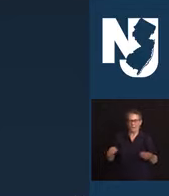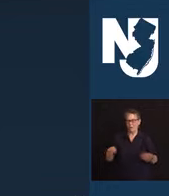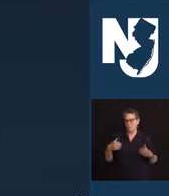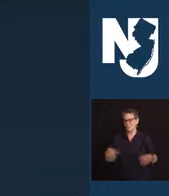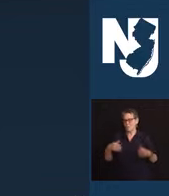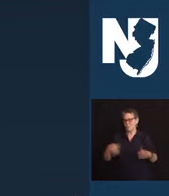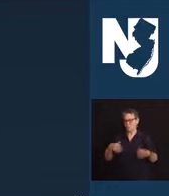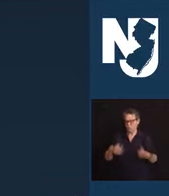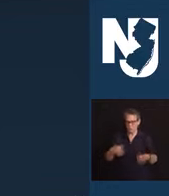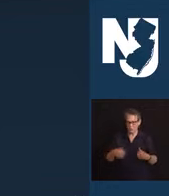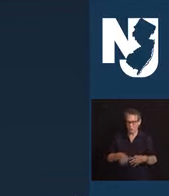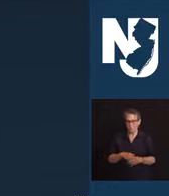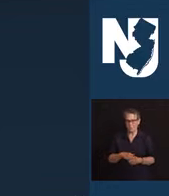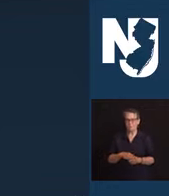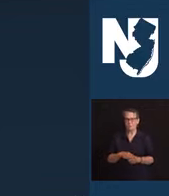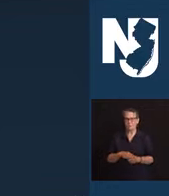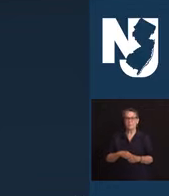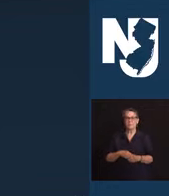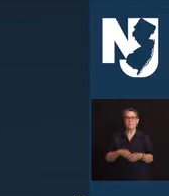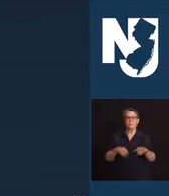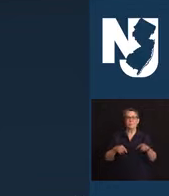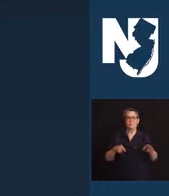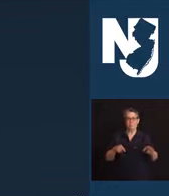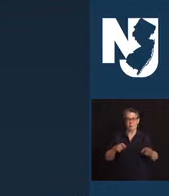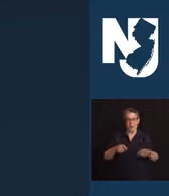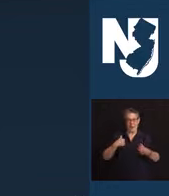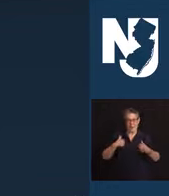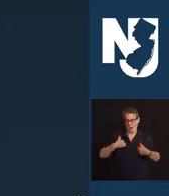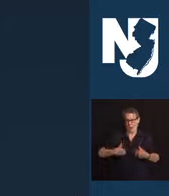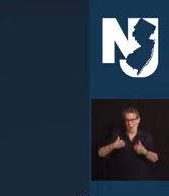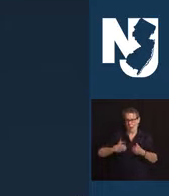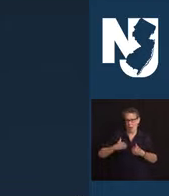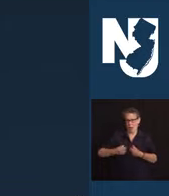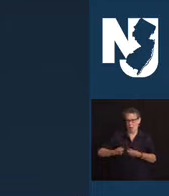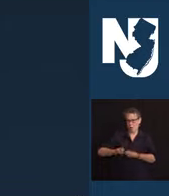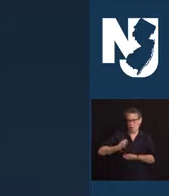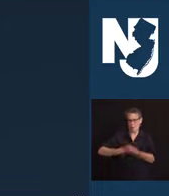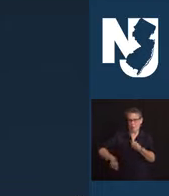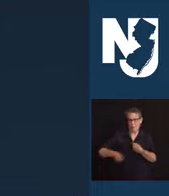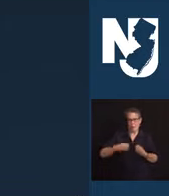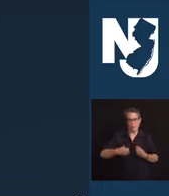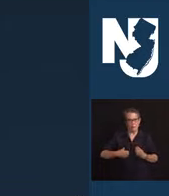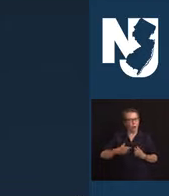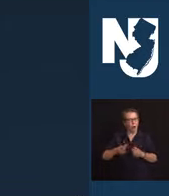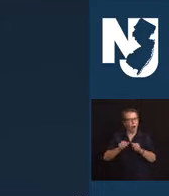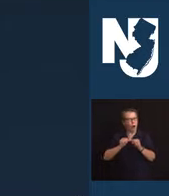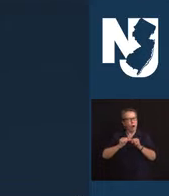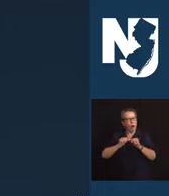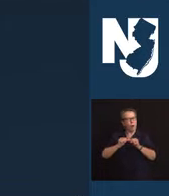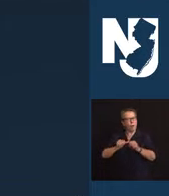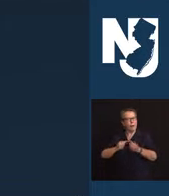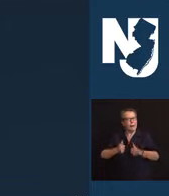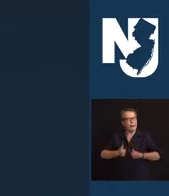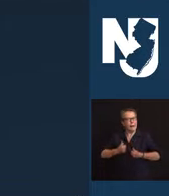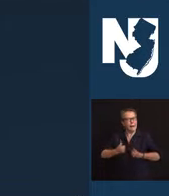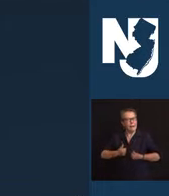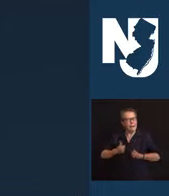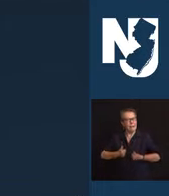a lung transplant several years ago that gave him a second life. Robert was only 69 years